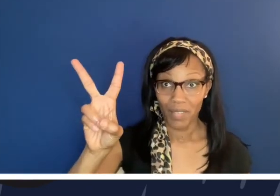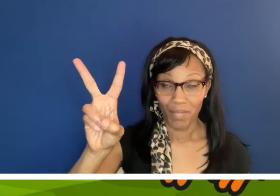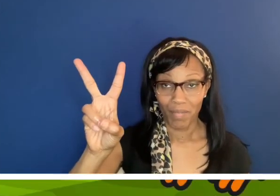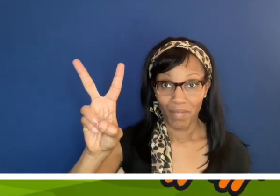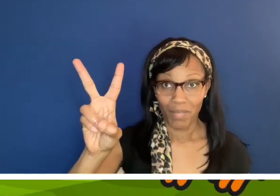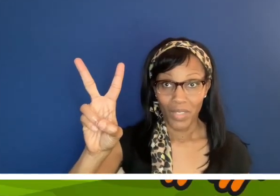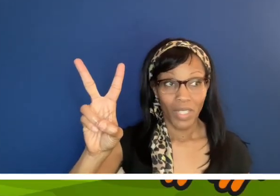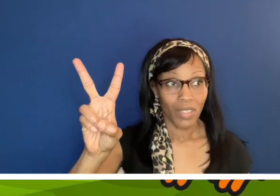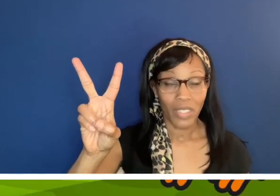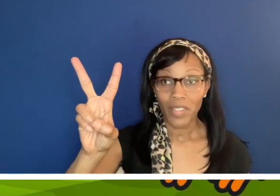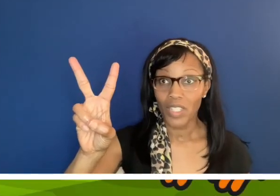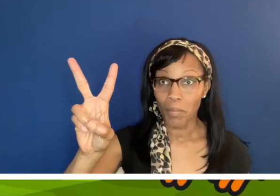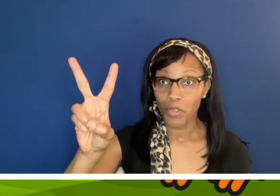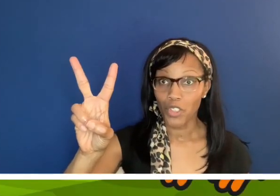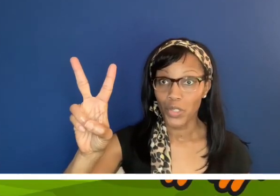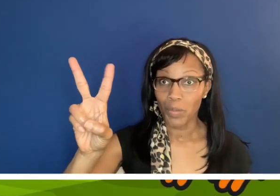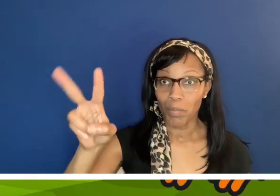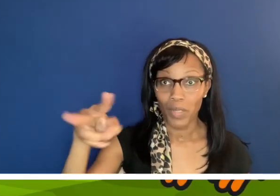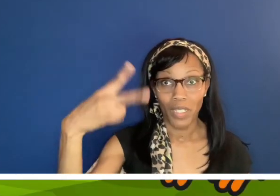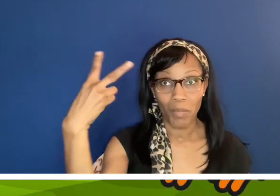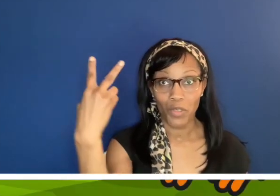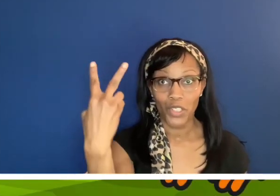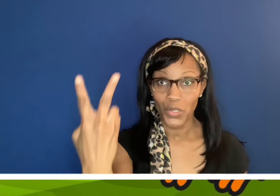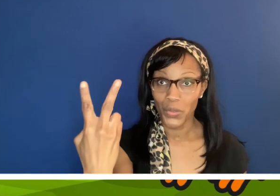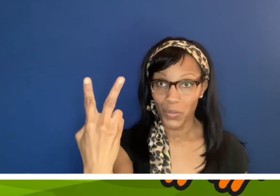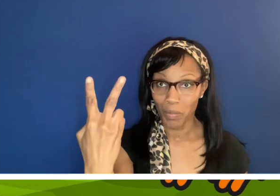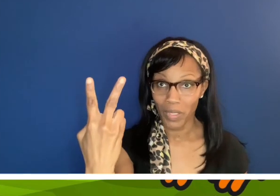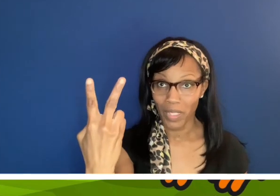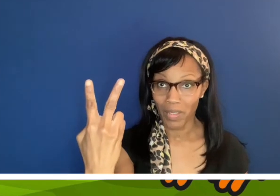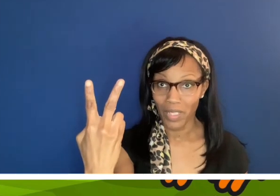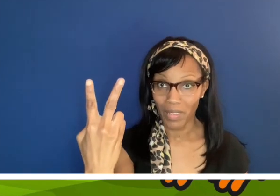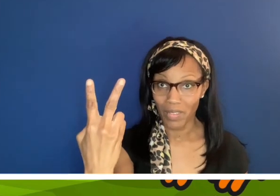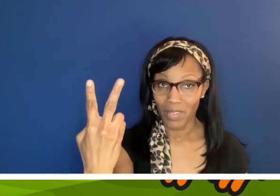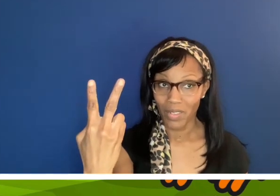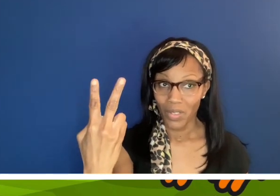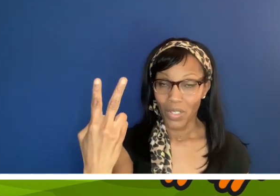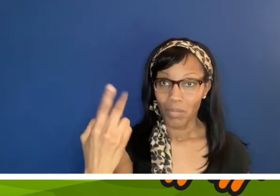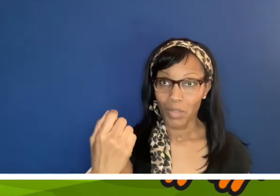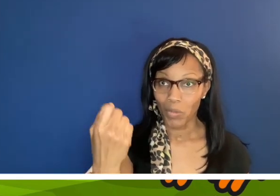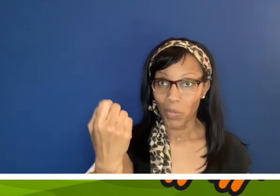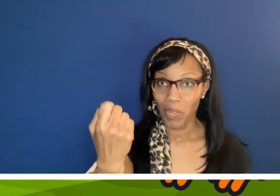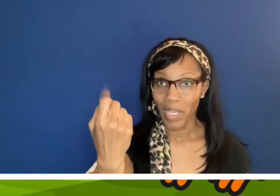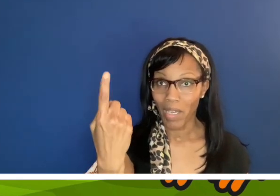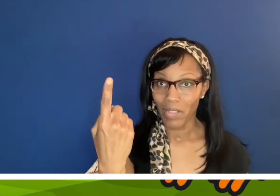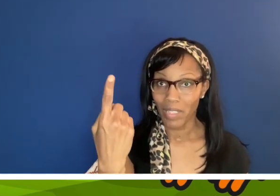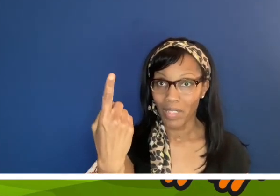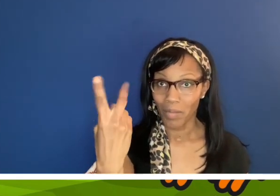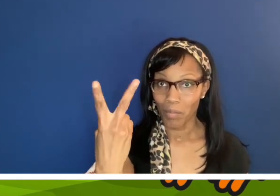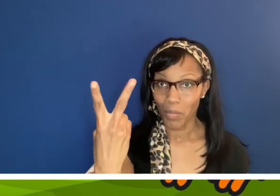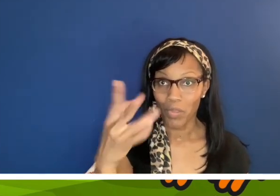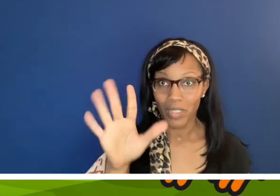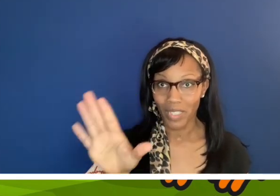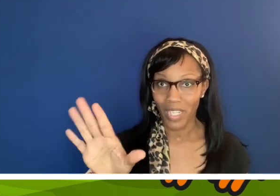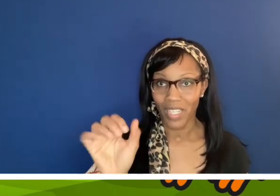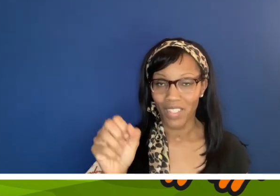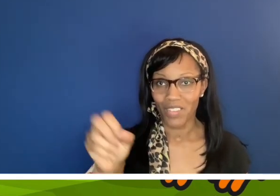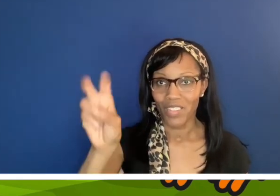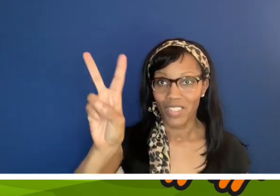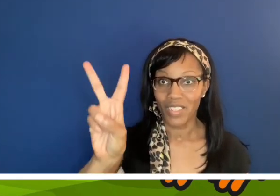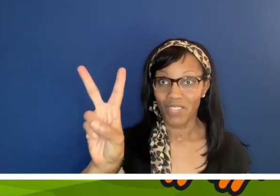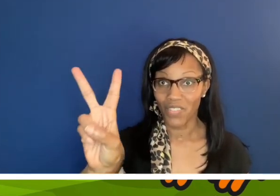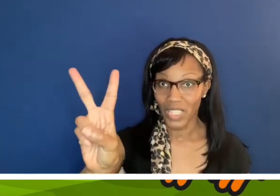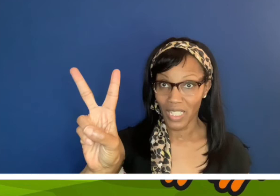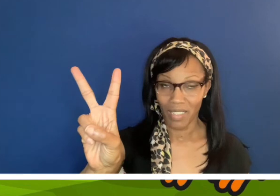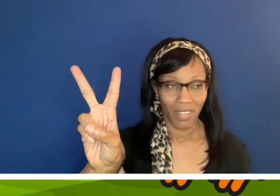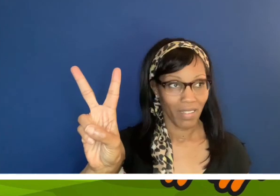V. It's like the number 2, but number 2 would be like this, especially when we're counting. But we'll get to that later.